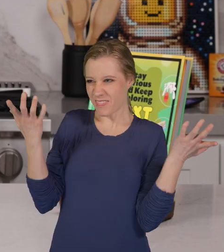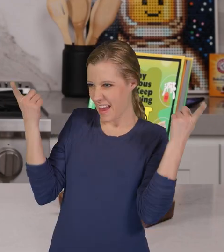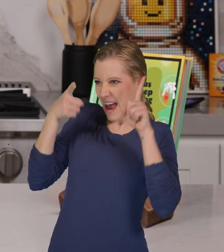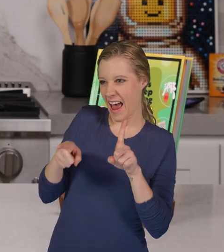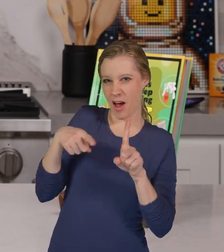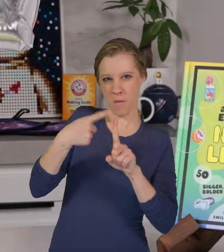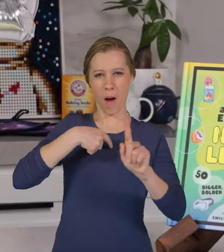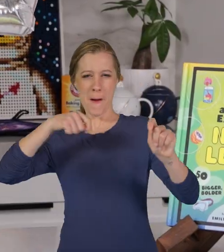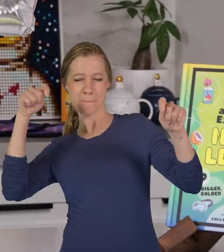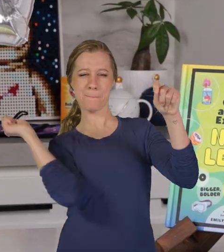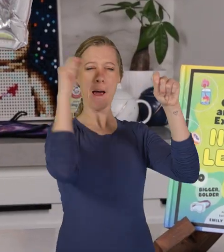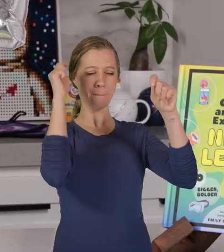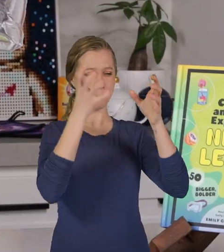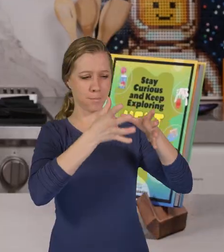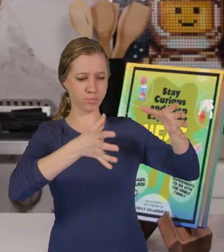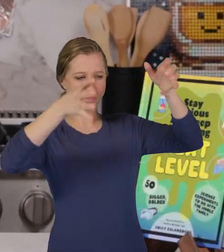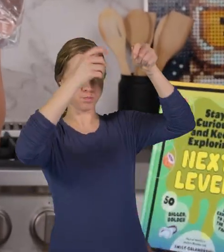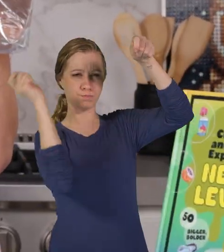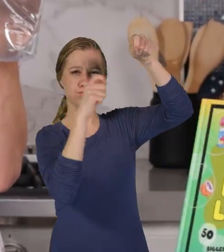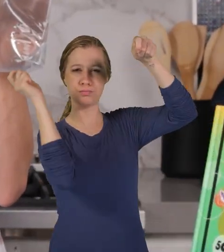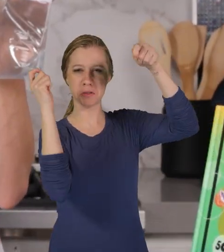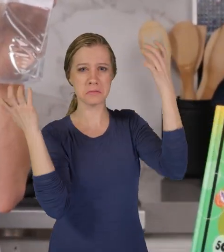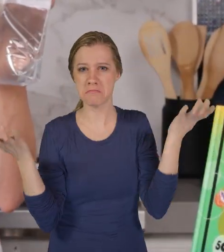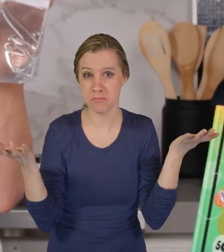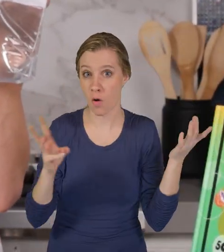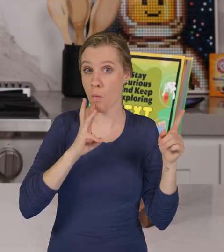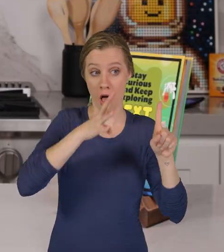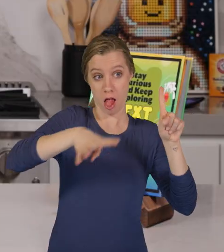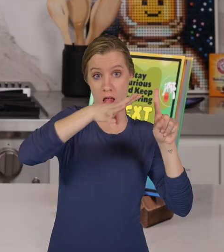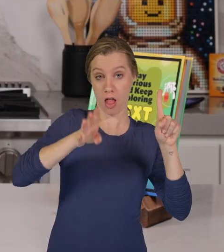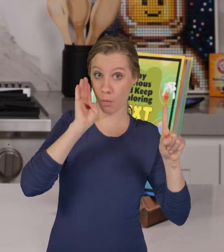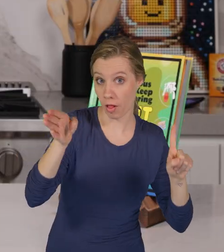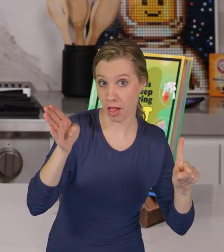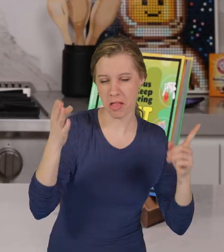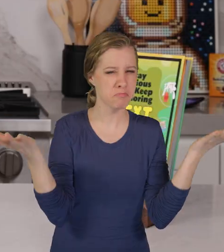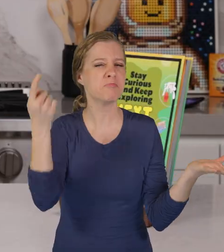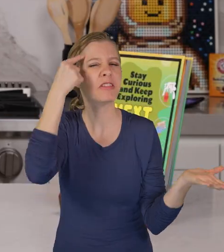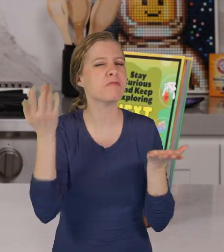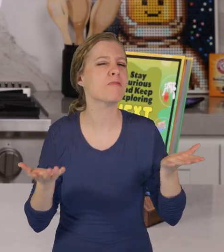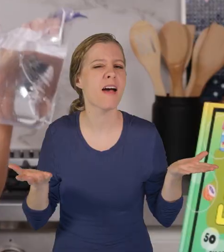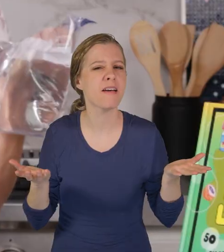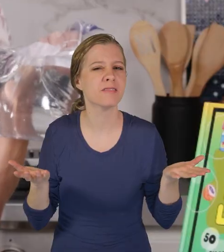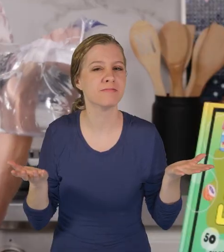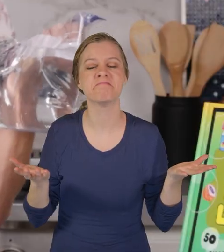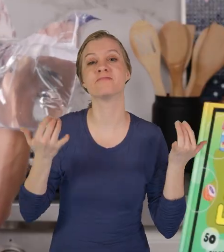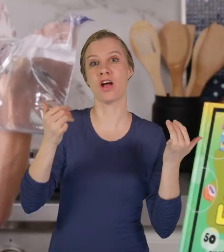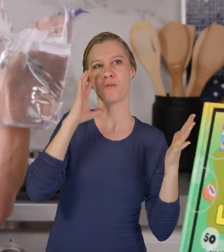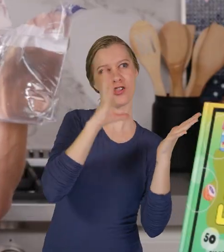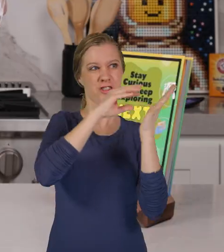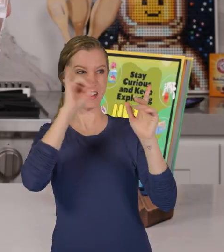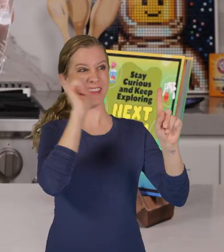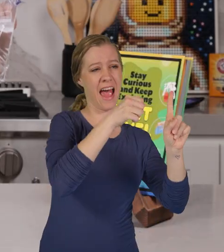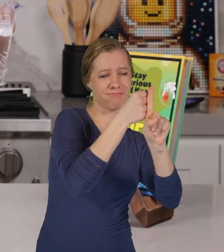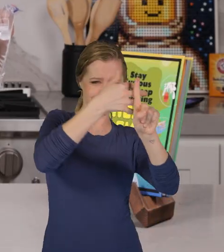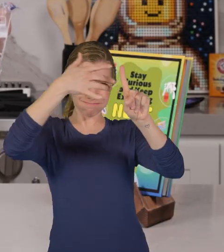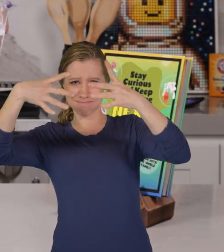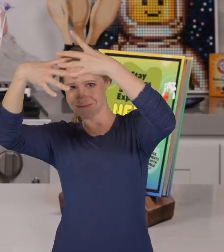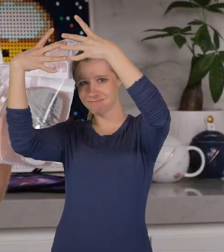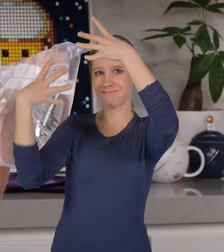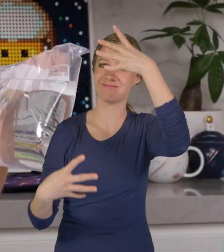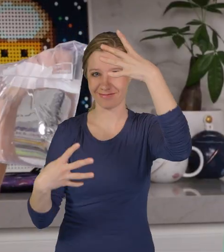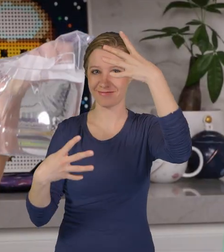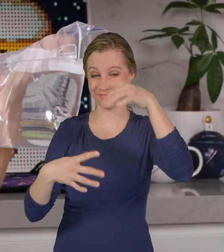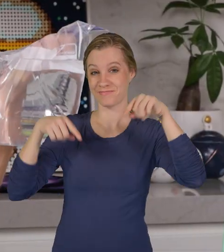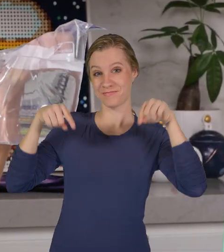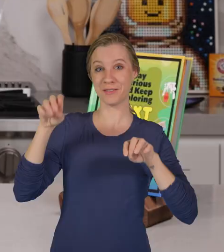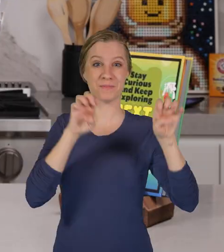What do you think will happen when I poke this bag of water with a pencil? Will water come out? What do you think? Today, we will learn the